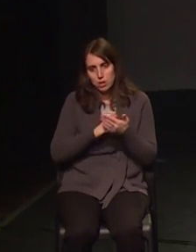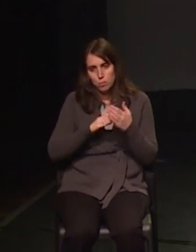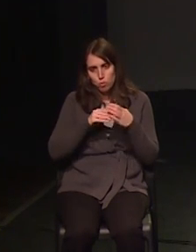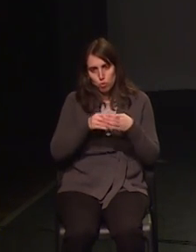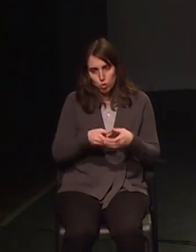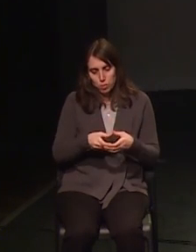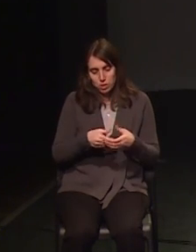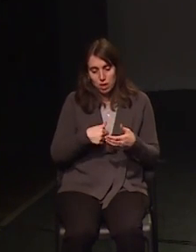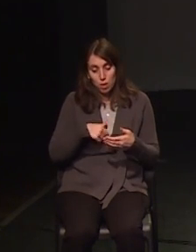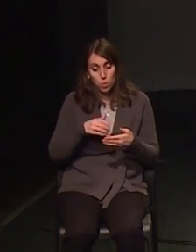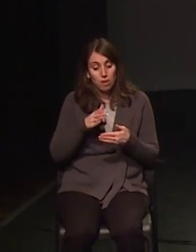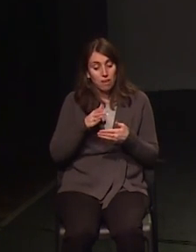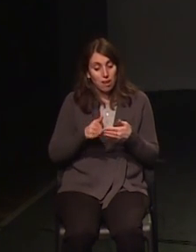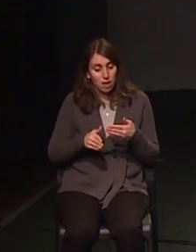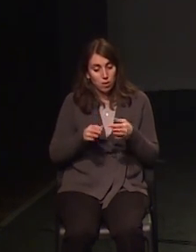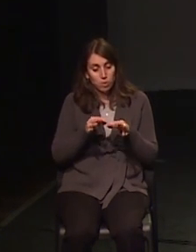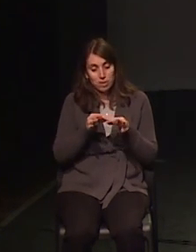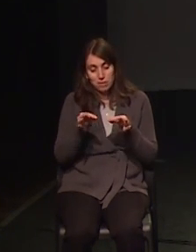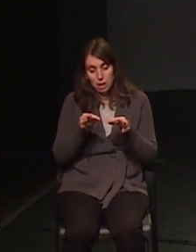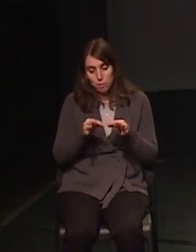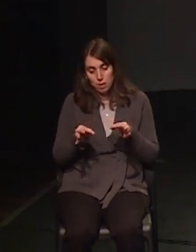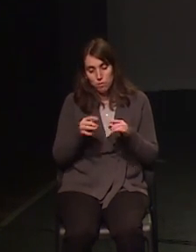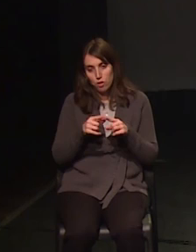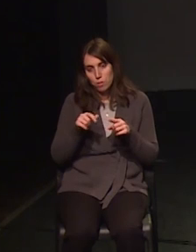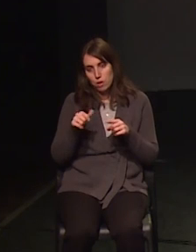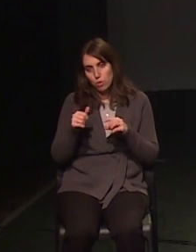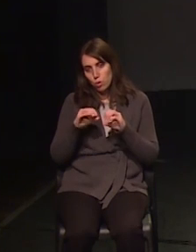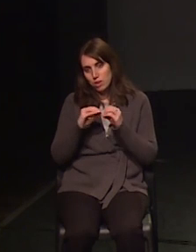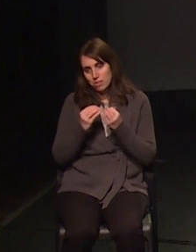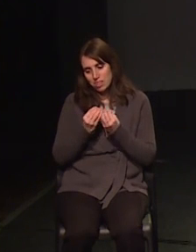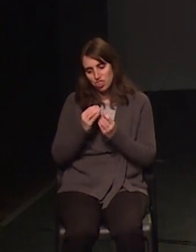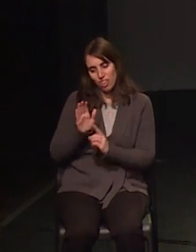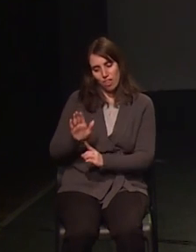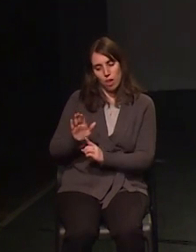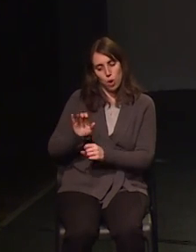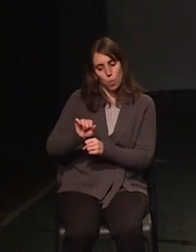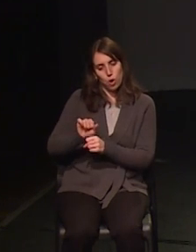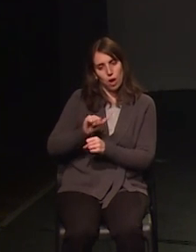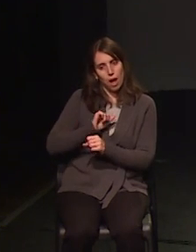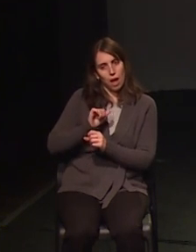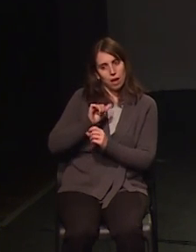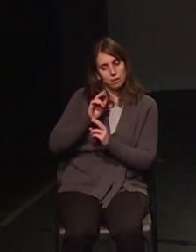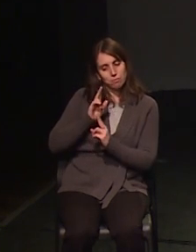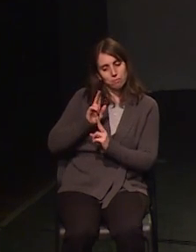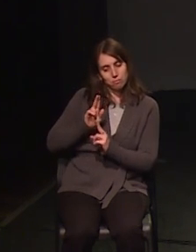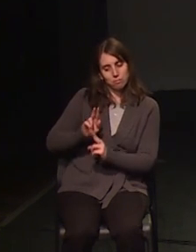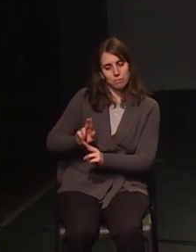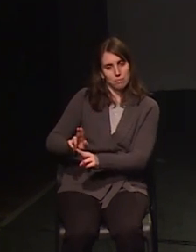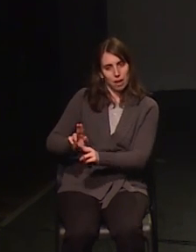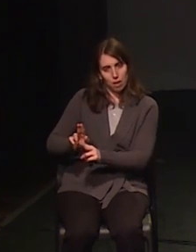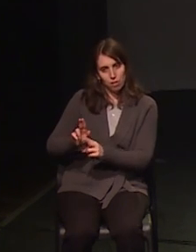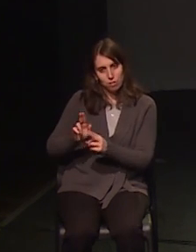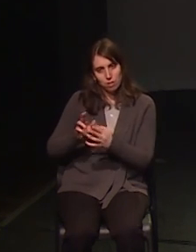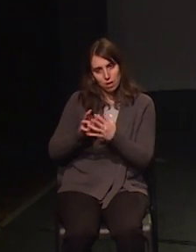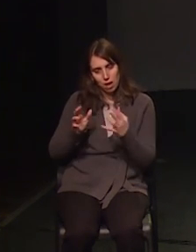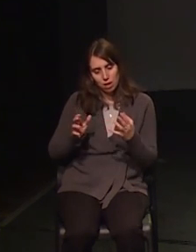with a statement from another organization whose work I admire a great deal, and that is an organization called Race